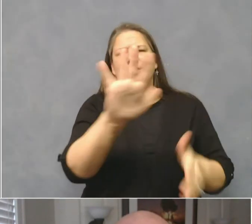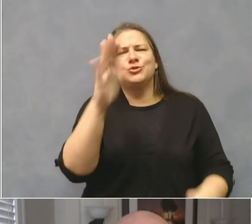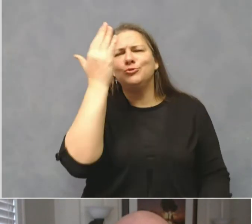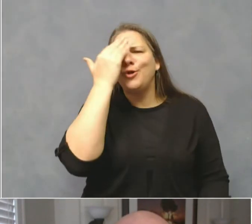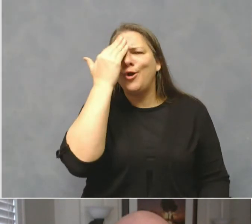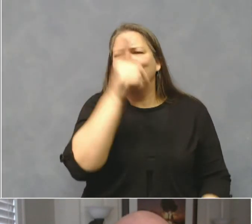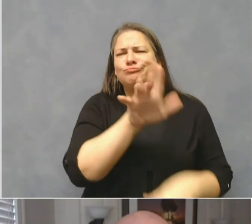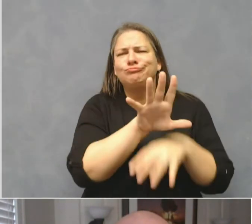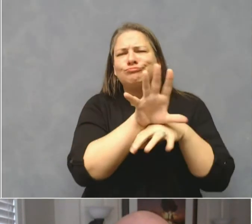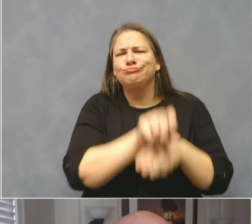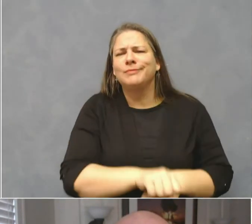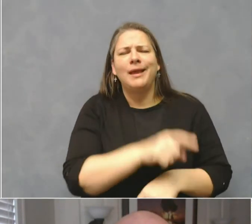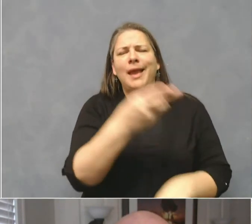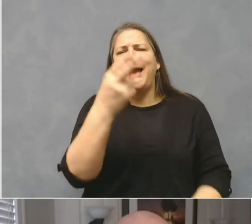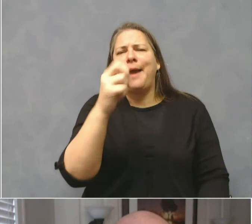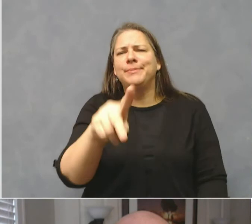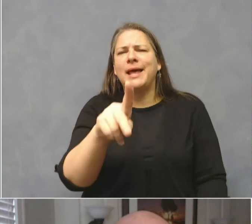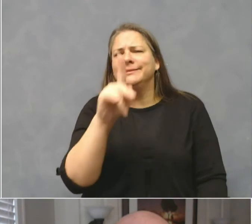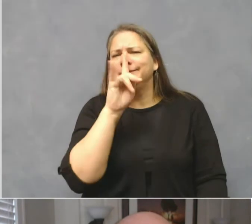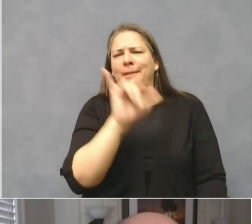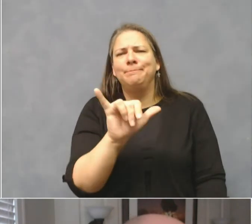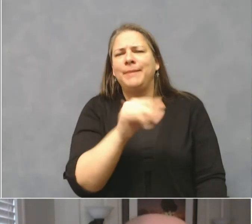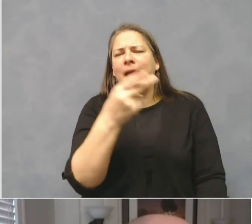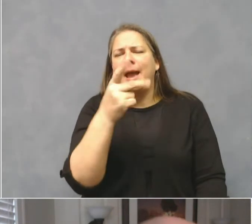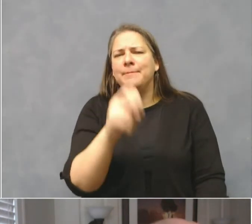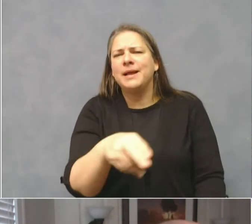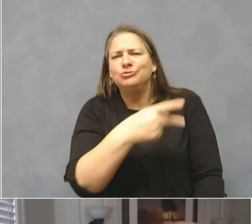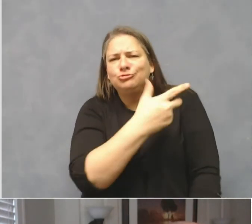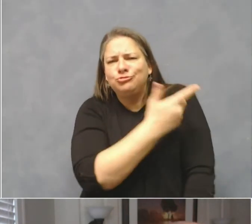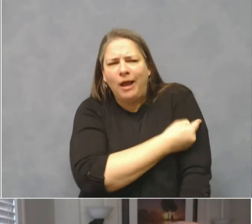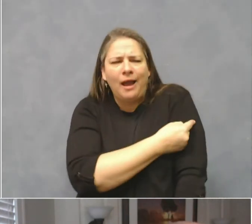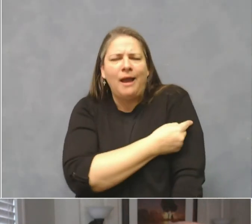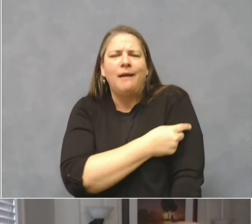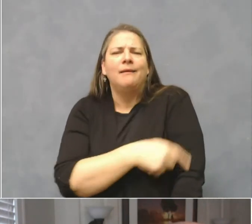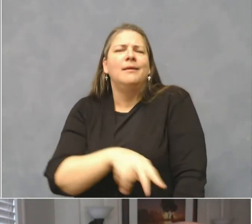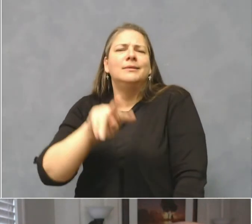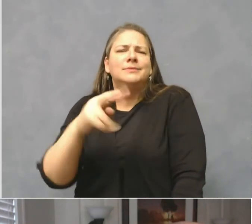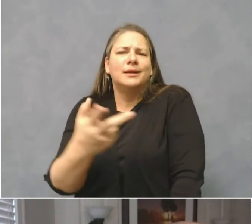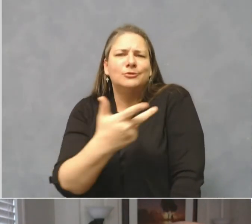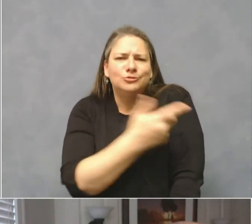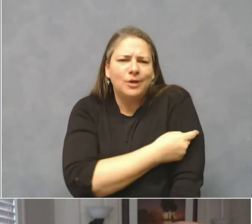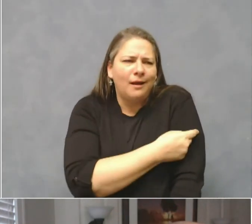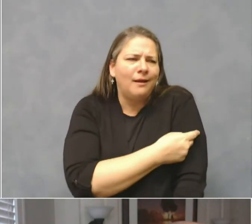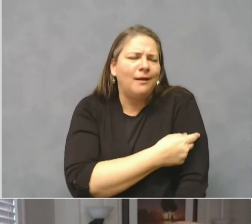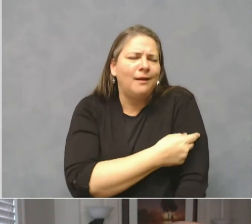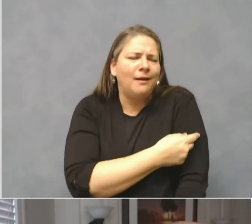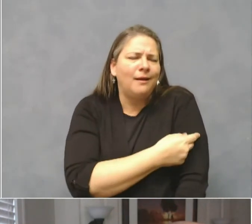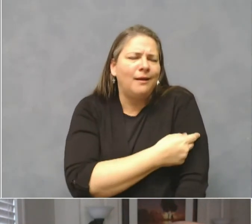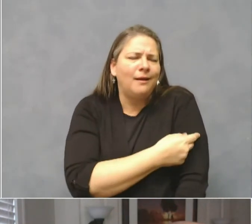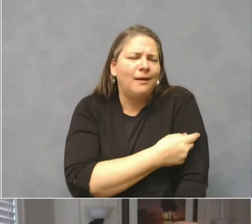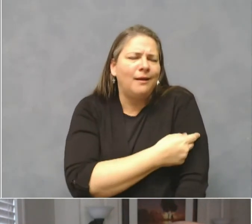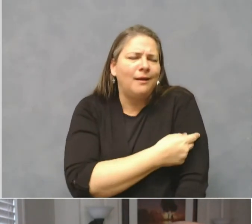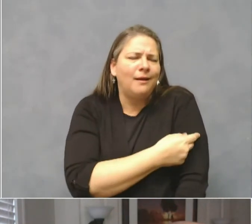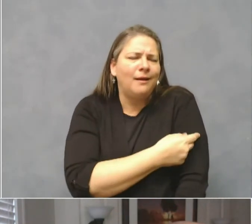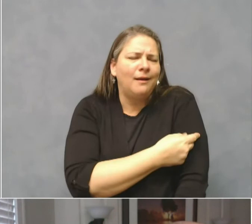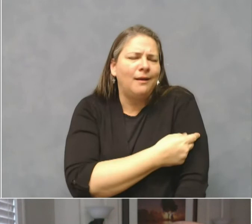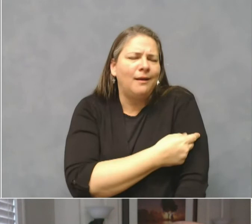the hepatitis shot and booster not that many years ago. But Dr. Steck